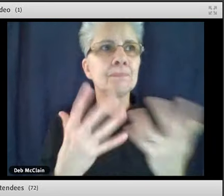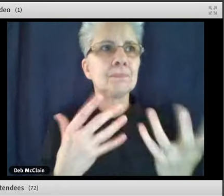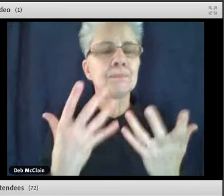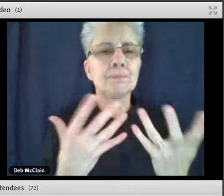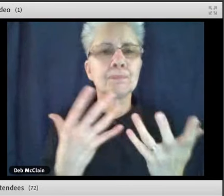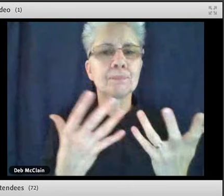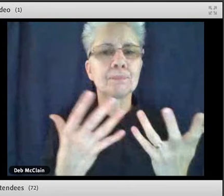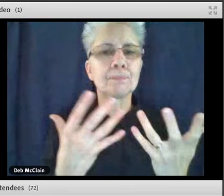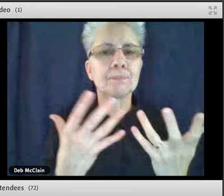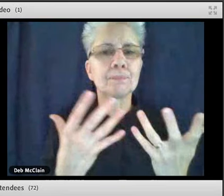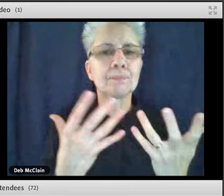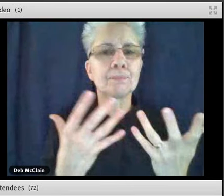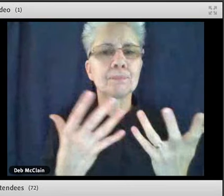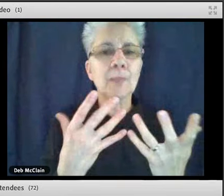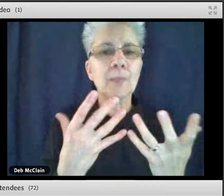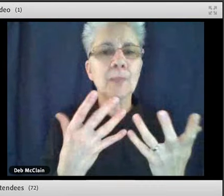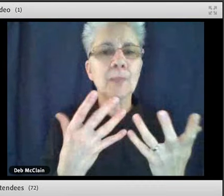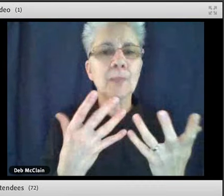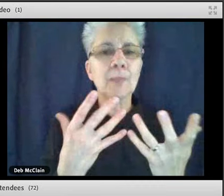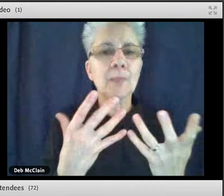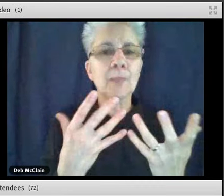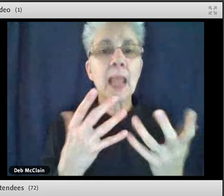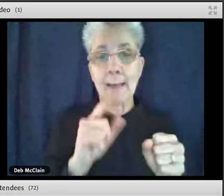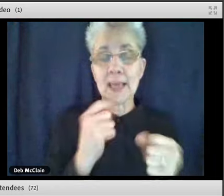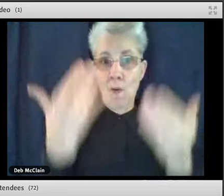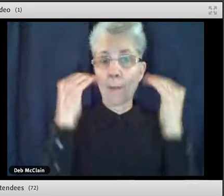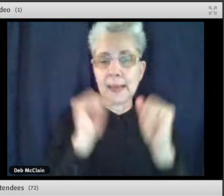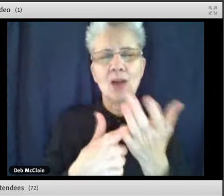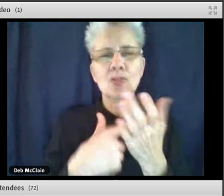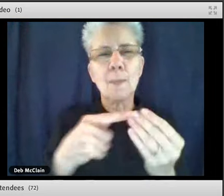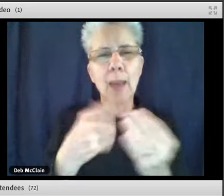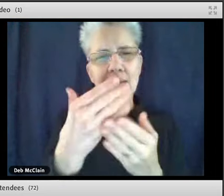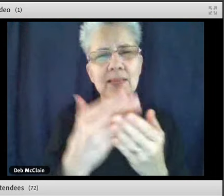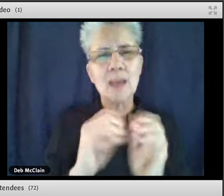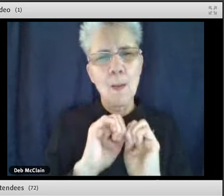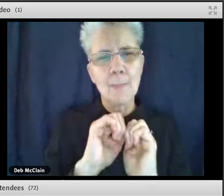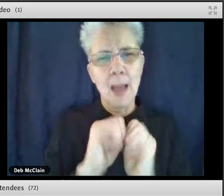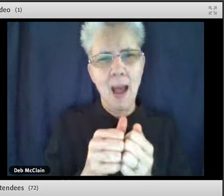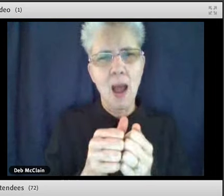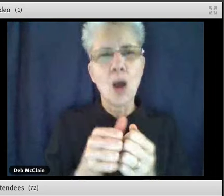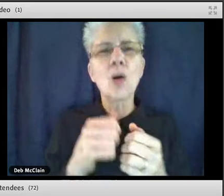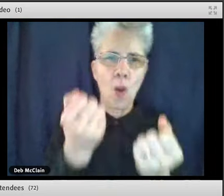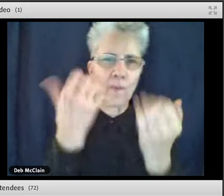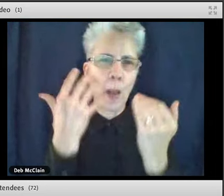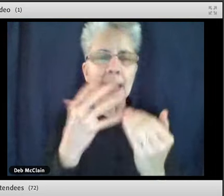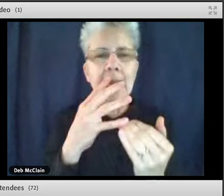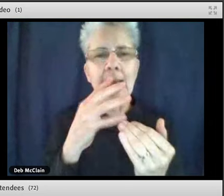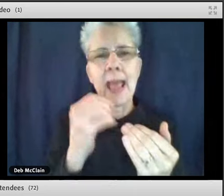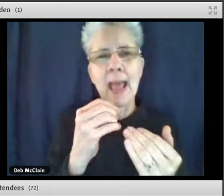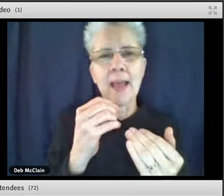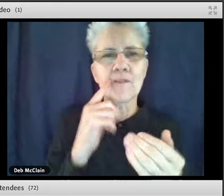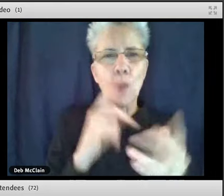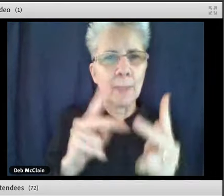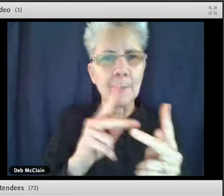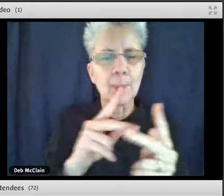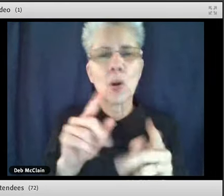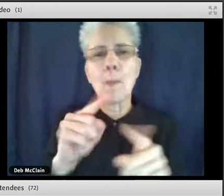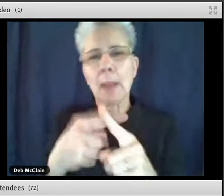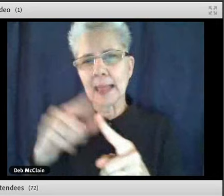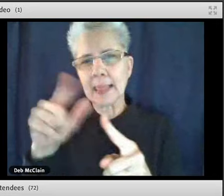it can be overwhelming, and I'm going to talk about some ways that you can make it not so overwhelming for you as a person, for your libraries, and different things like